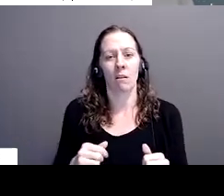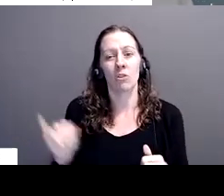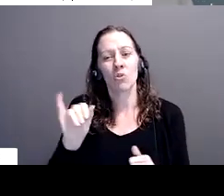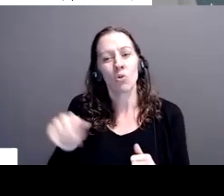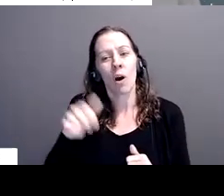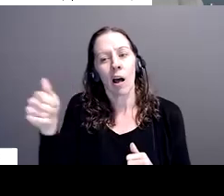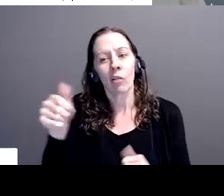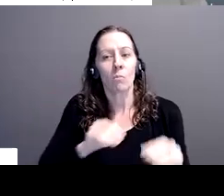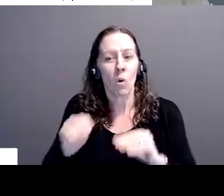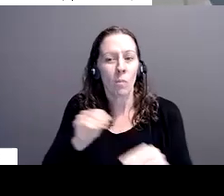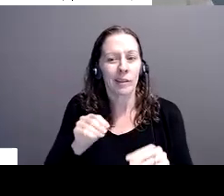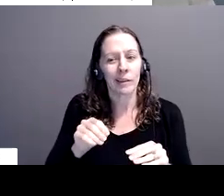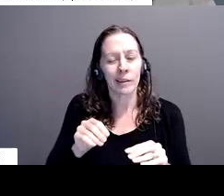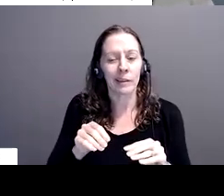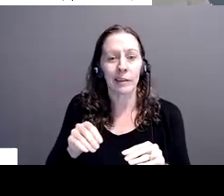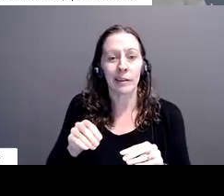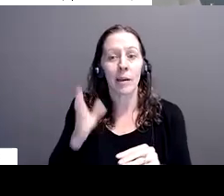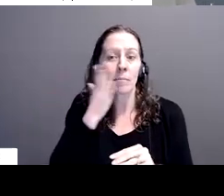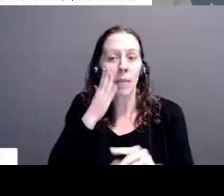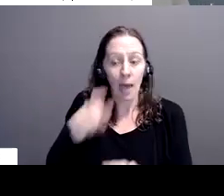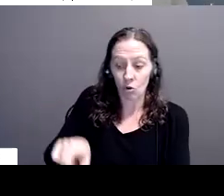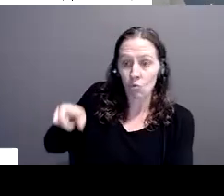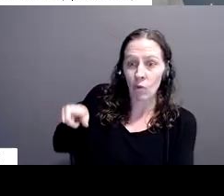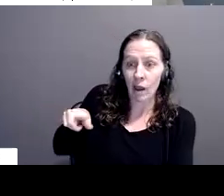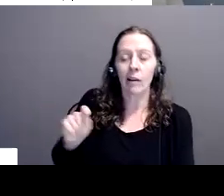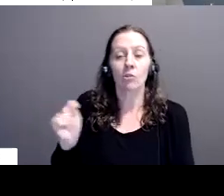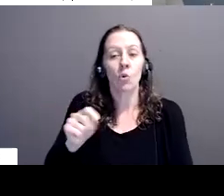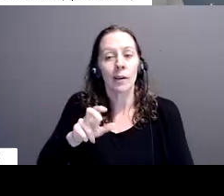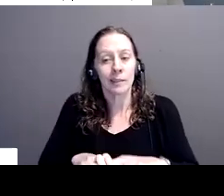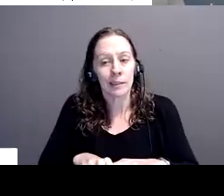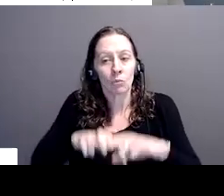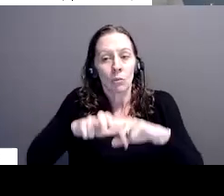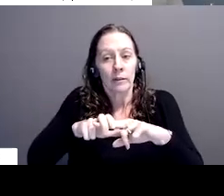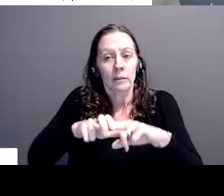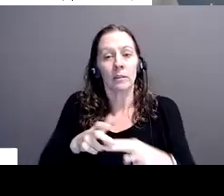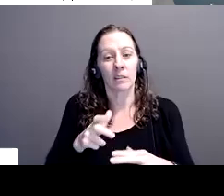mobility aids like bed rails, raised toilet seats, that sort of thing.